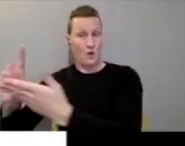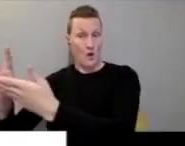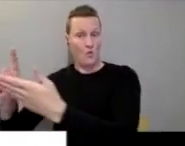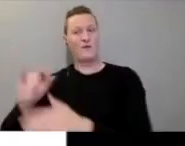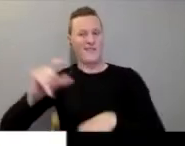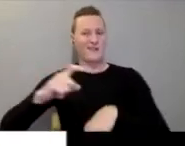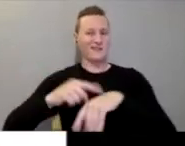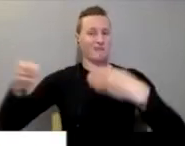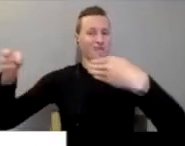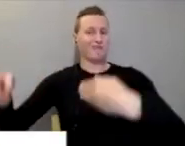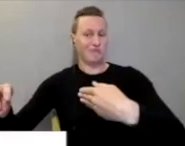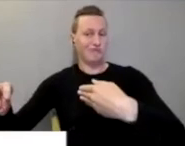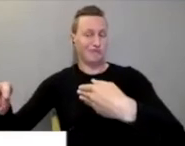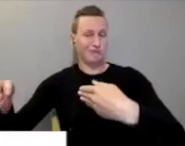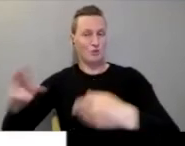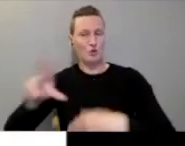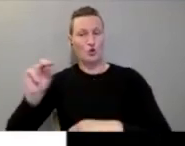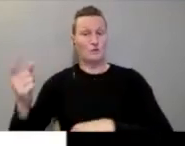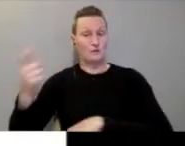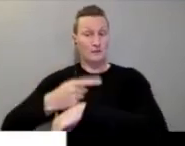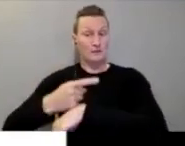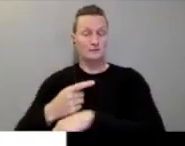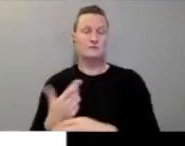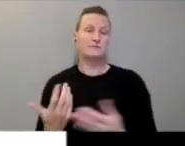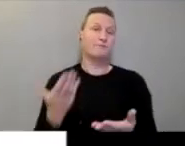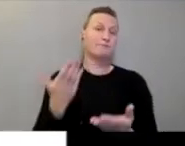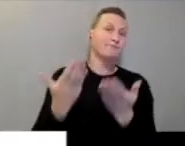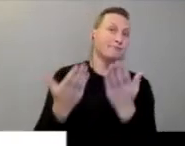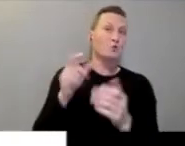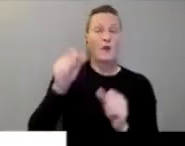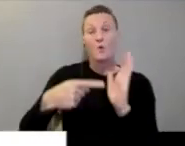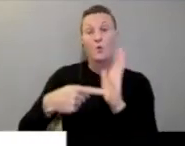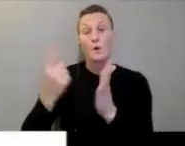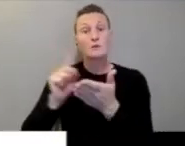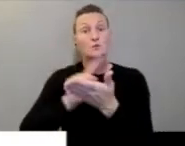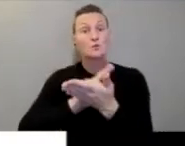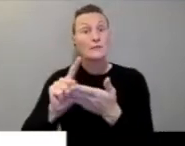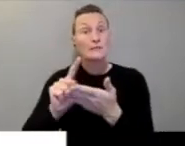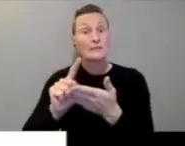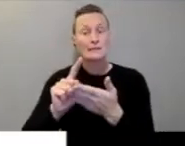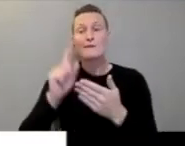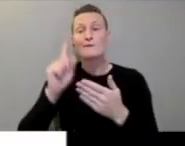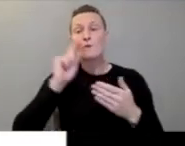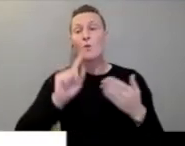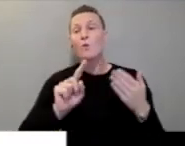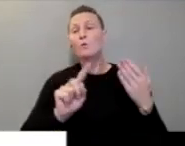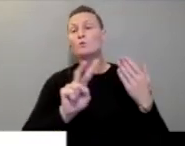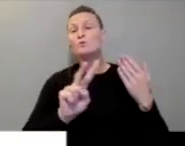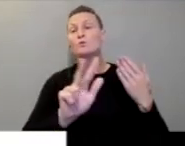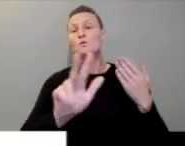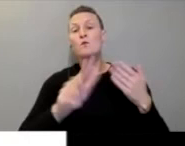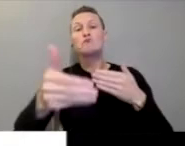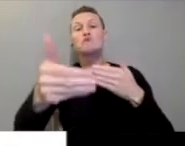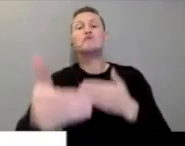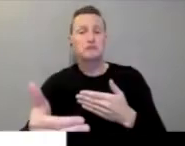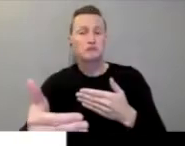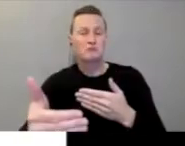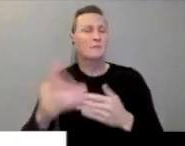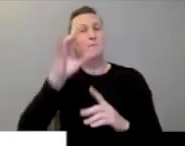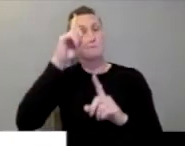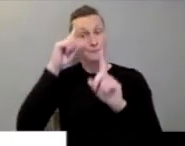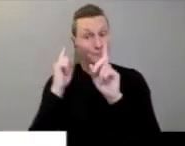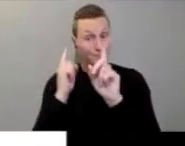is, once a week for a period of several weeks. The idea is just to be able to